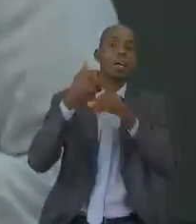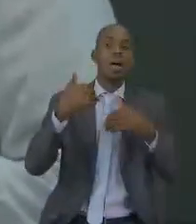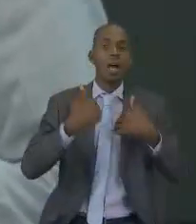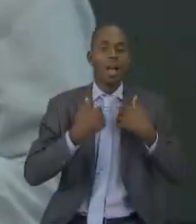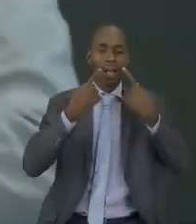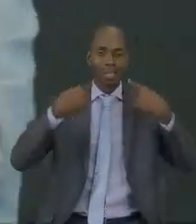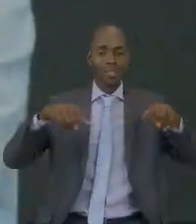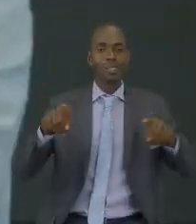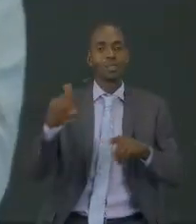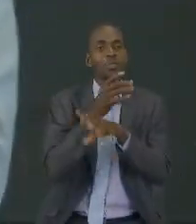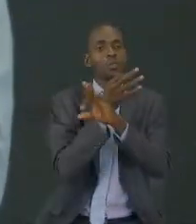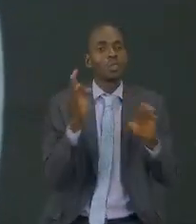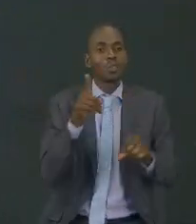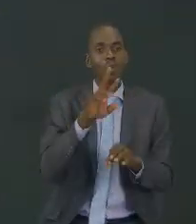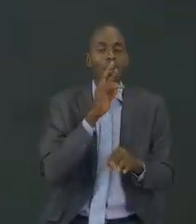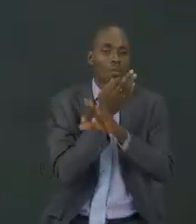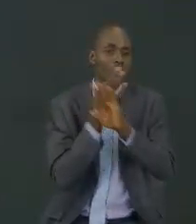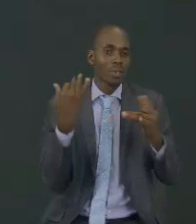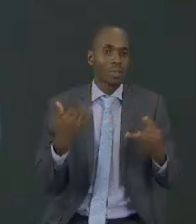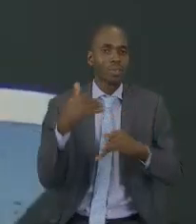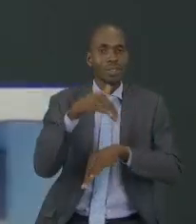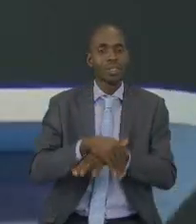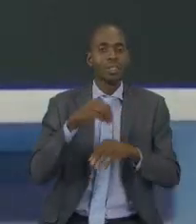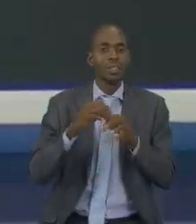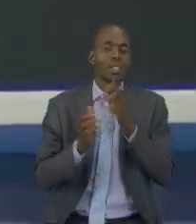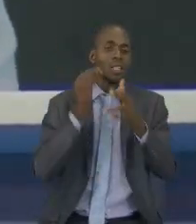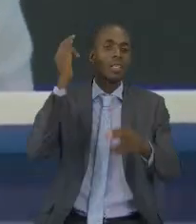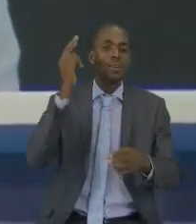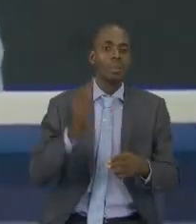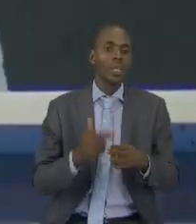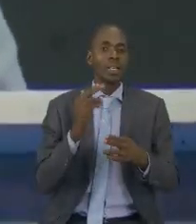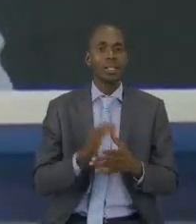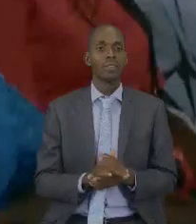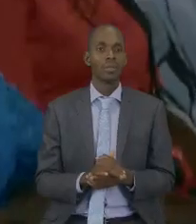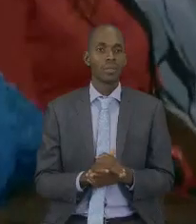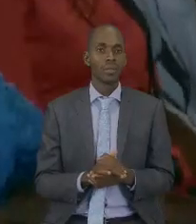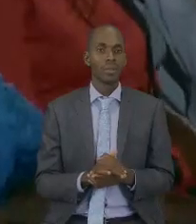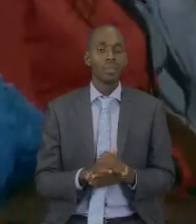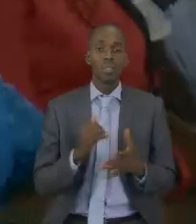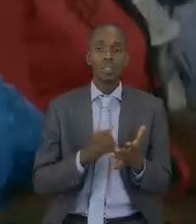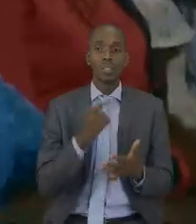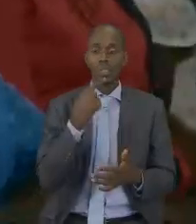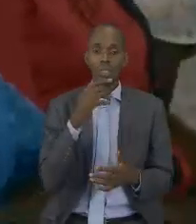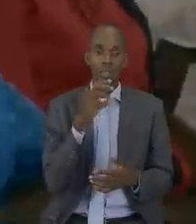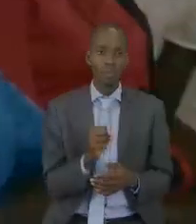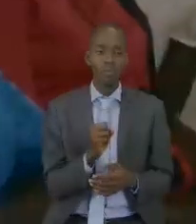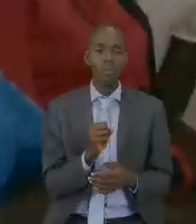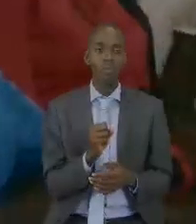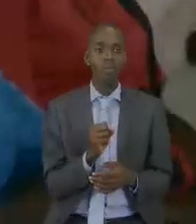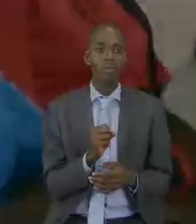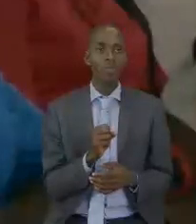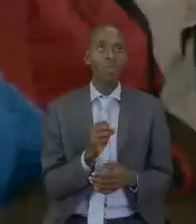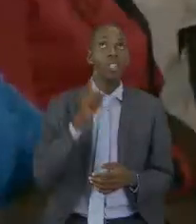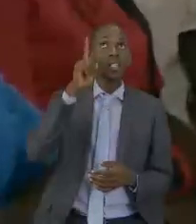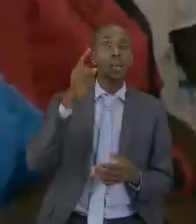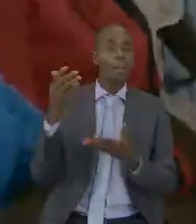you free. And you are free tonight in Jesus' name. It says he brought